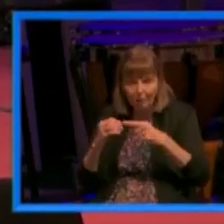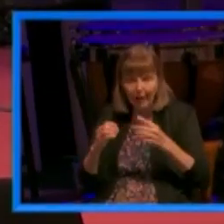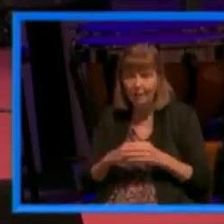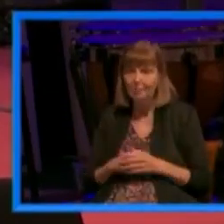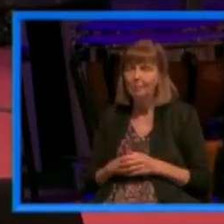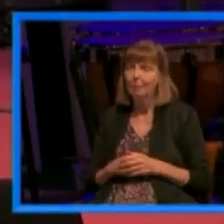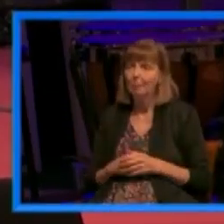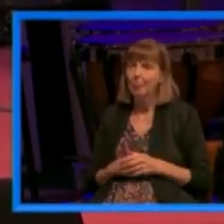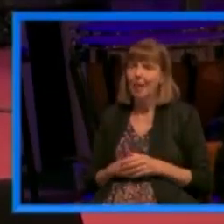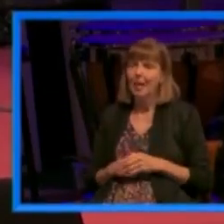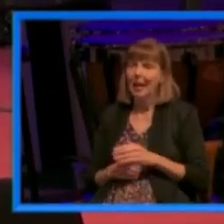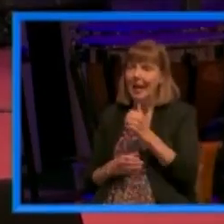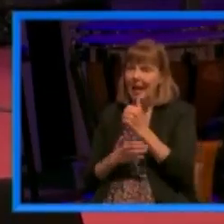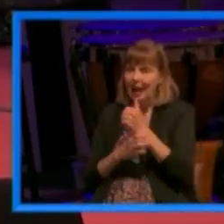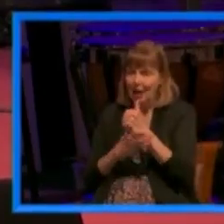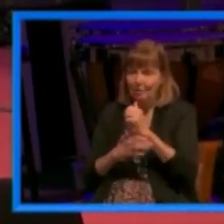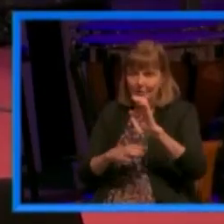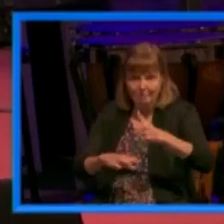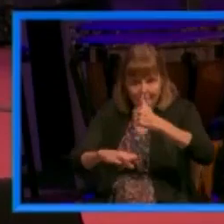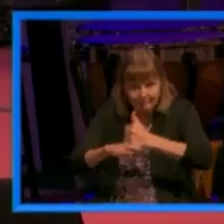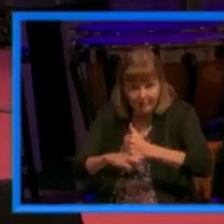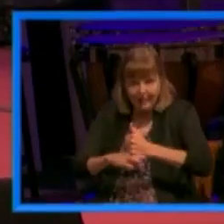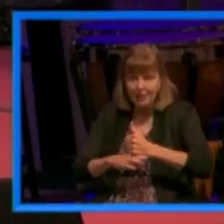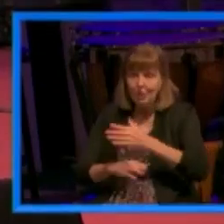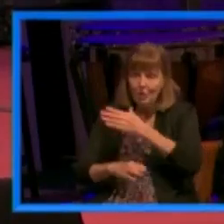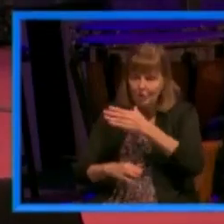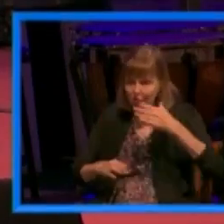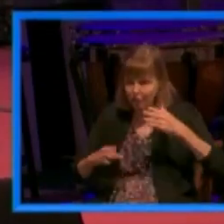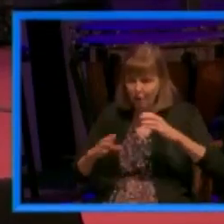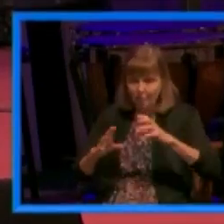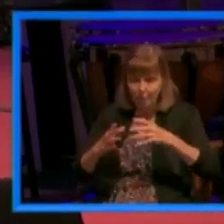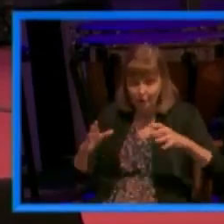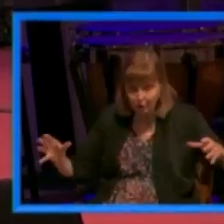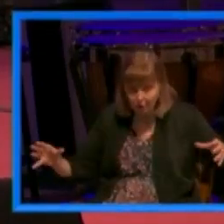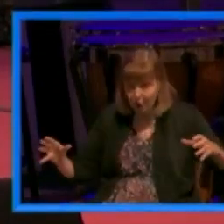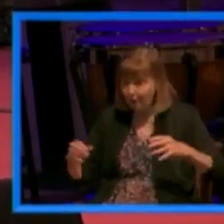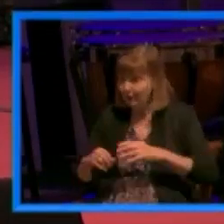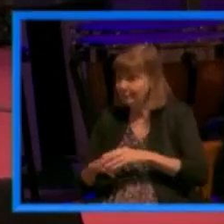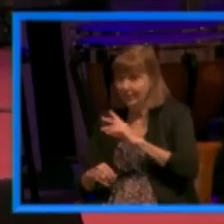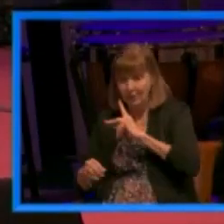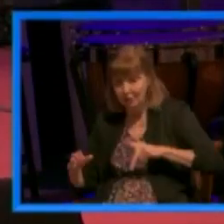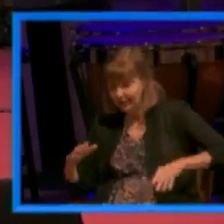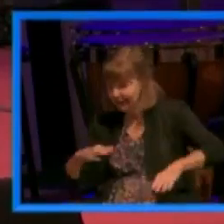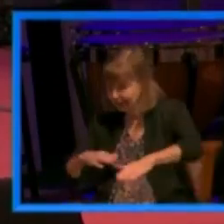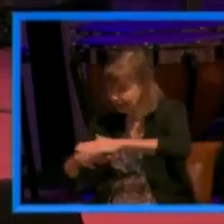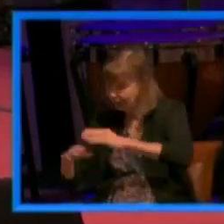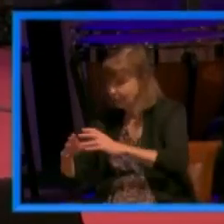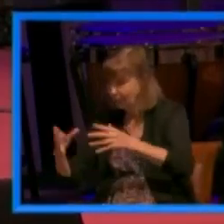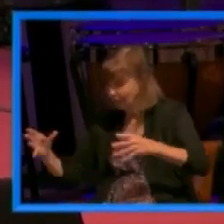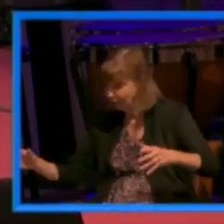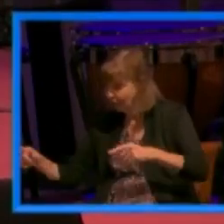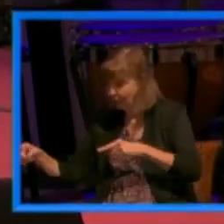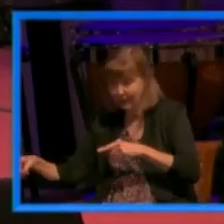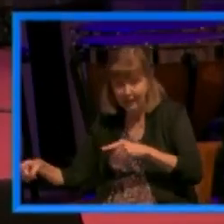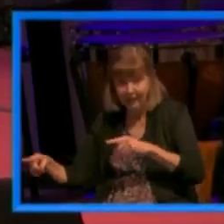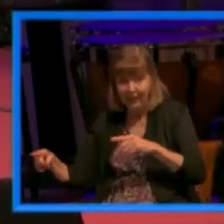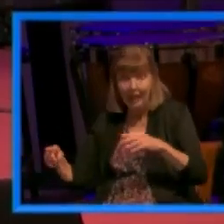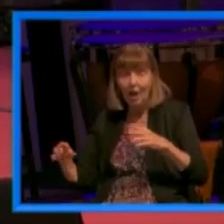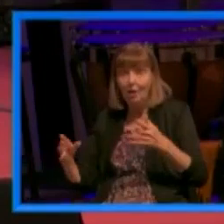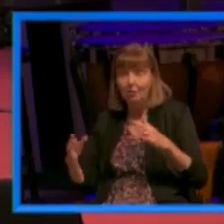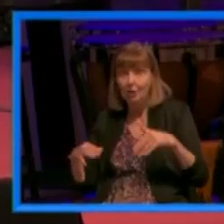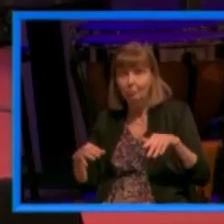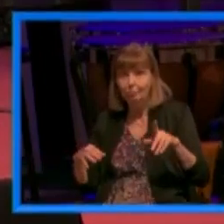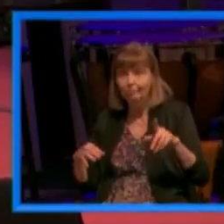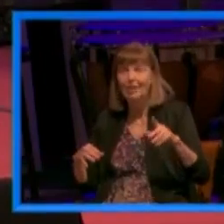His farm is growing. His kingdom of Israel is growing. He leaves Egypt with all kind of cattle and stock and resources. And